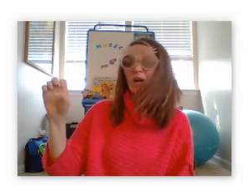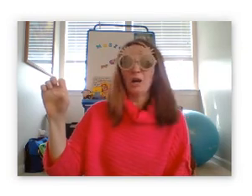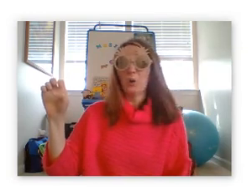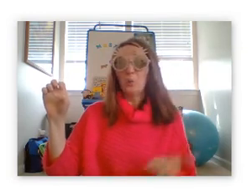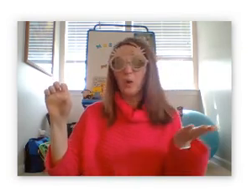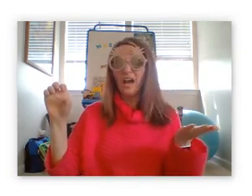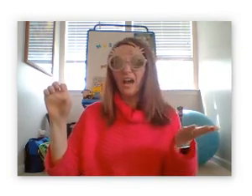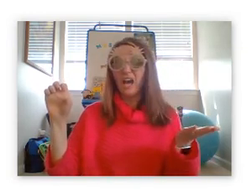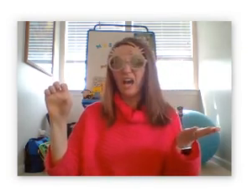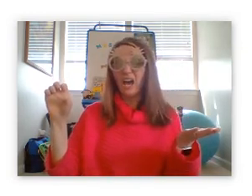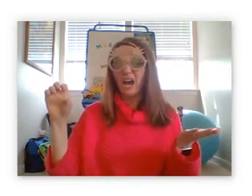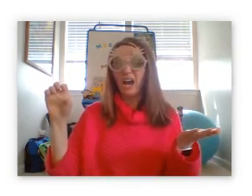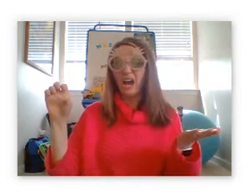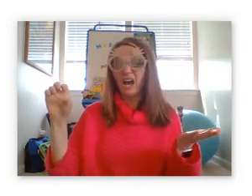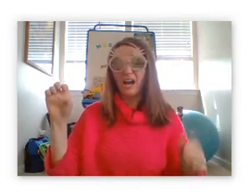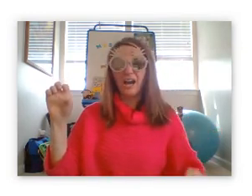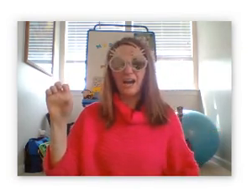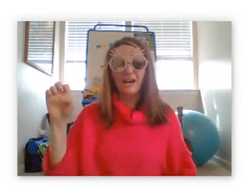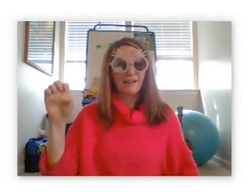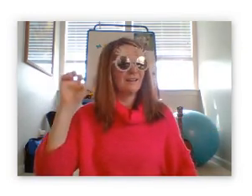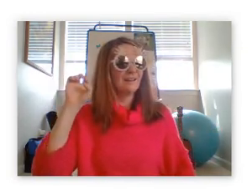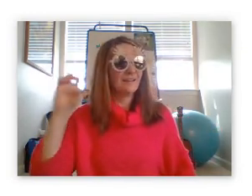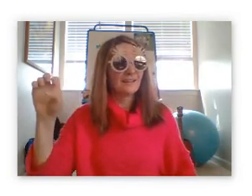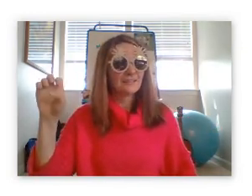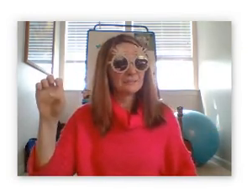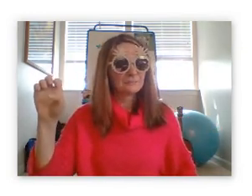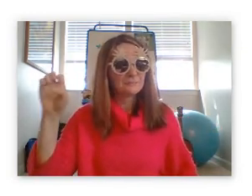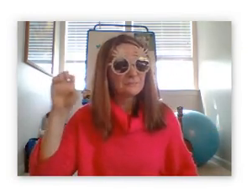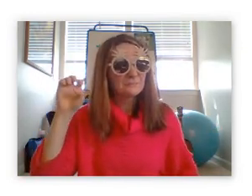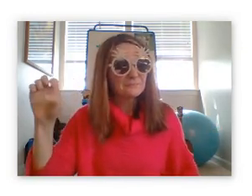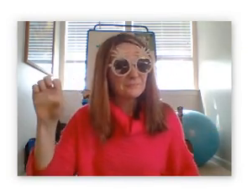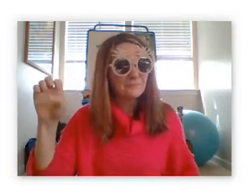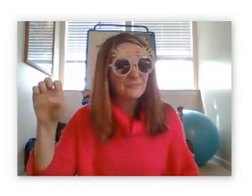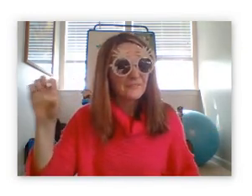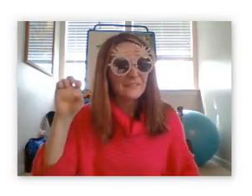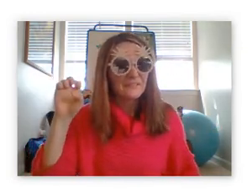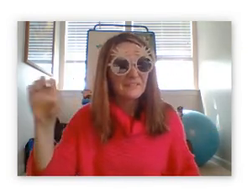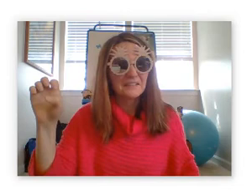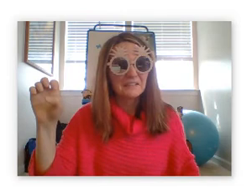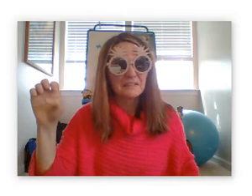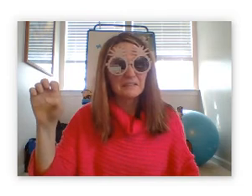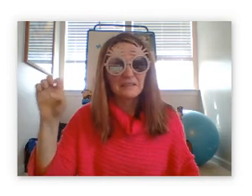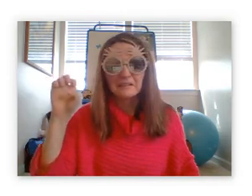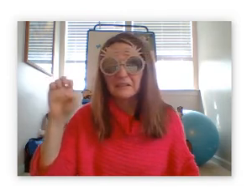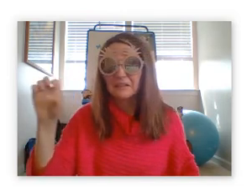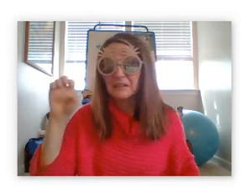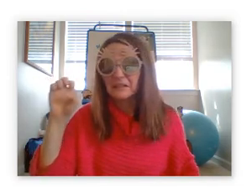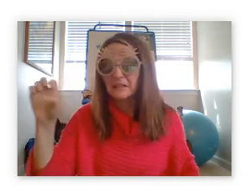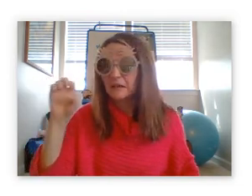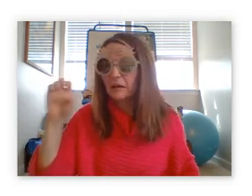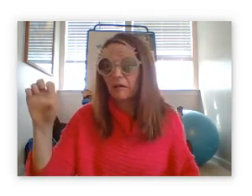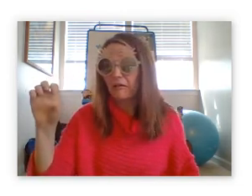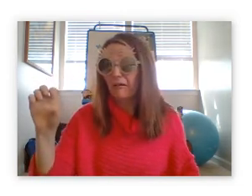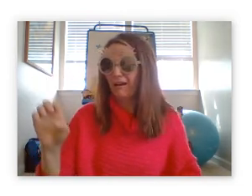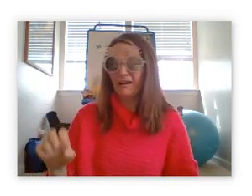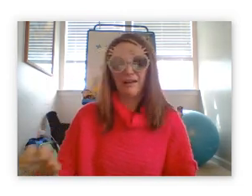bananas. I like to eat, eat, eat apples